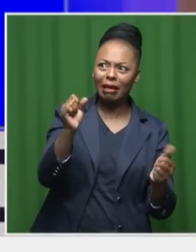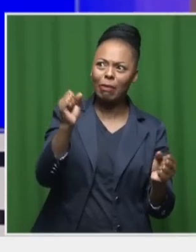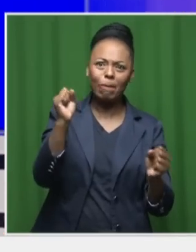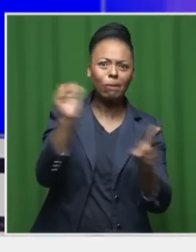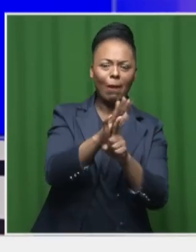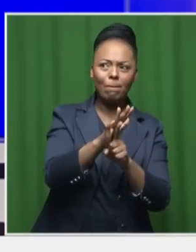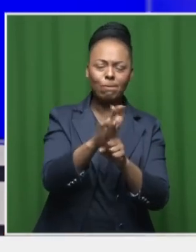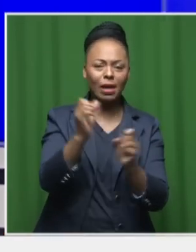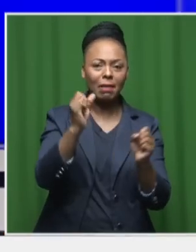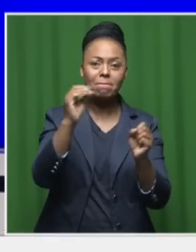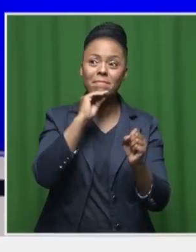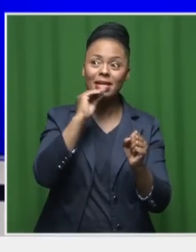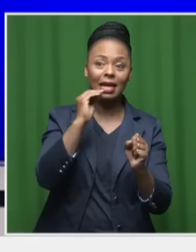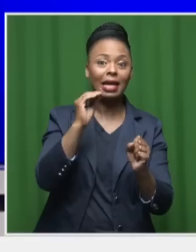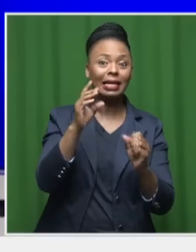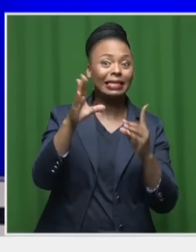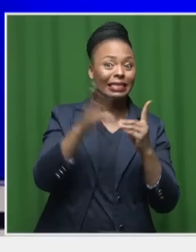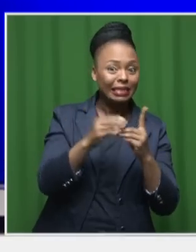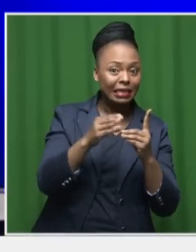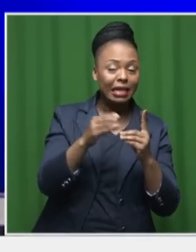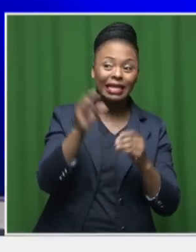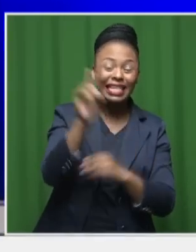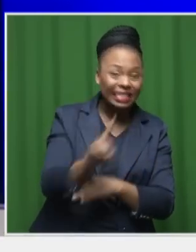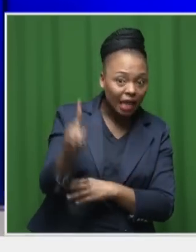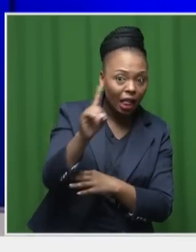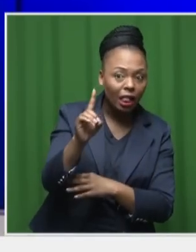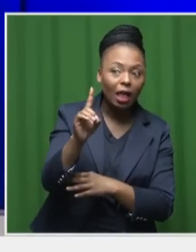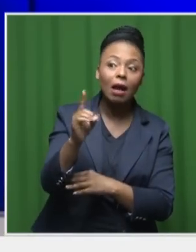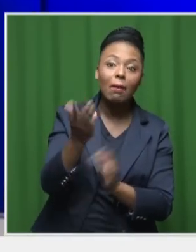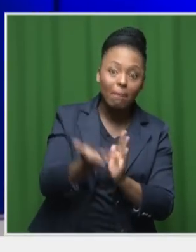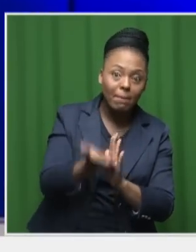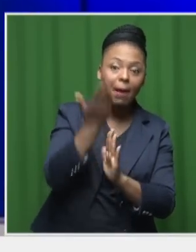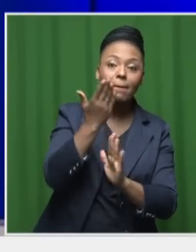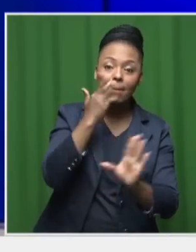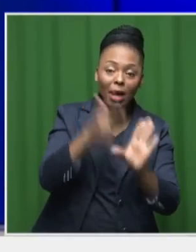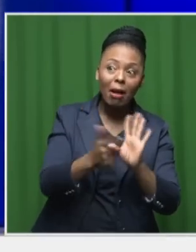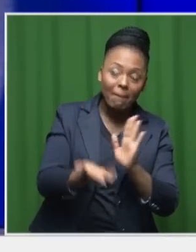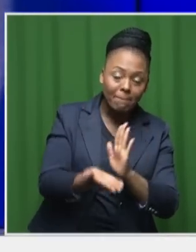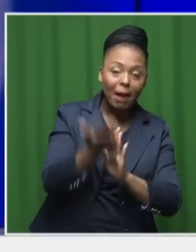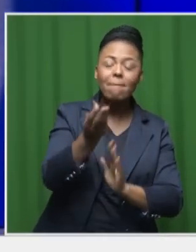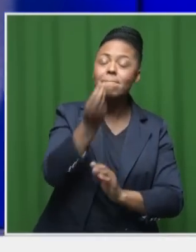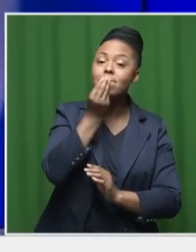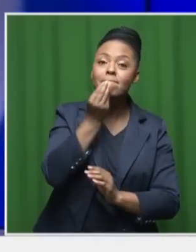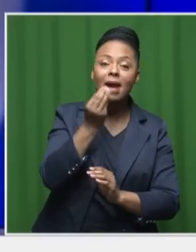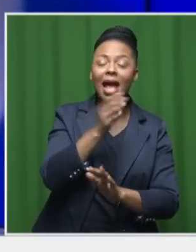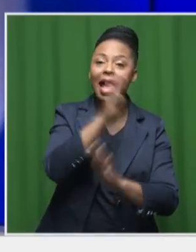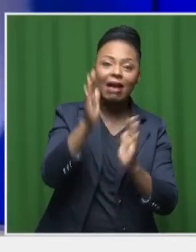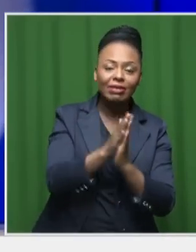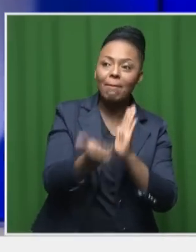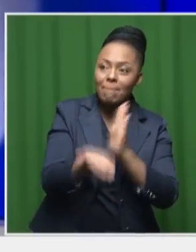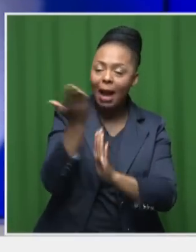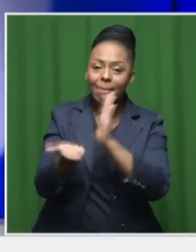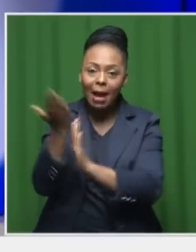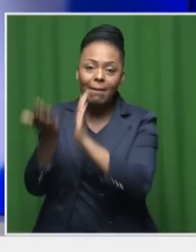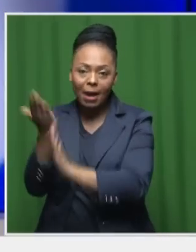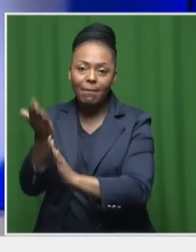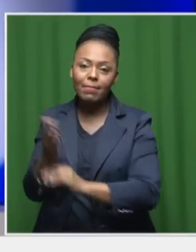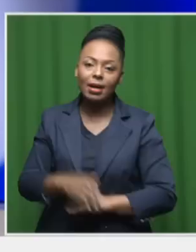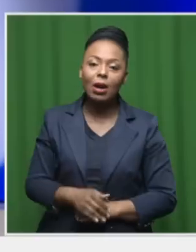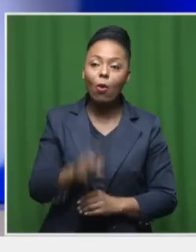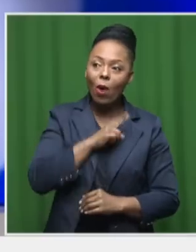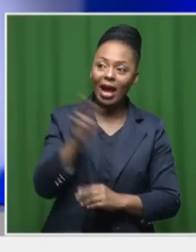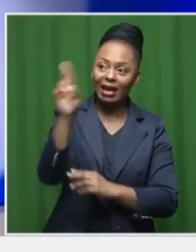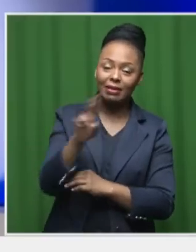higher diesel and petrol prices, and we'll start seeing foodstuffs even increase more. More than likely, interest rates are going to go up again because the Reserve Bank